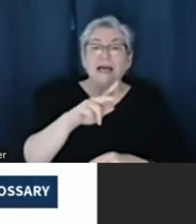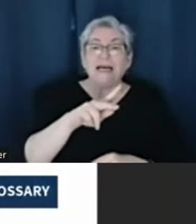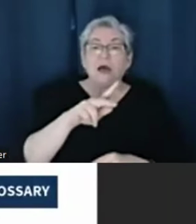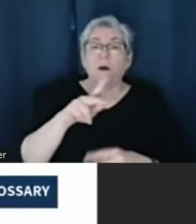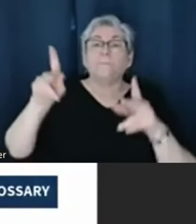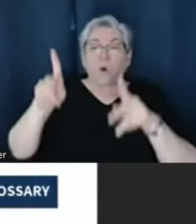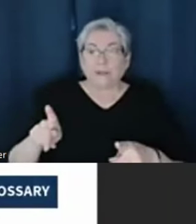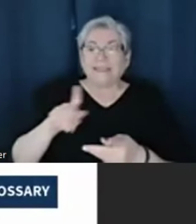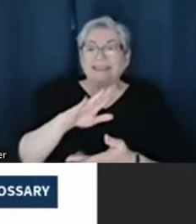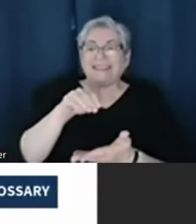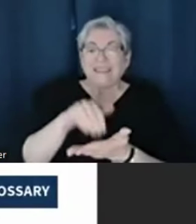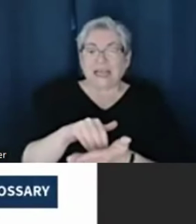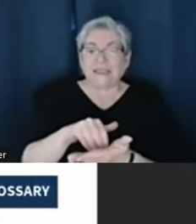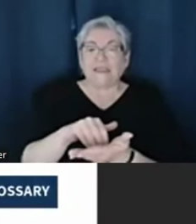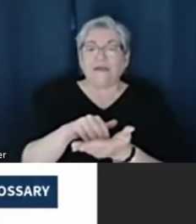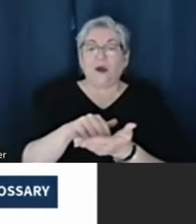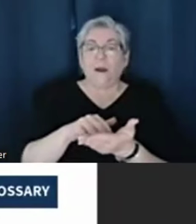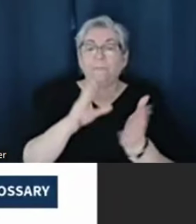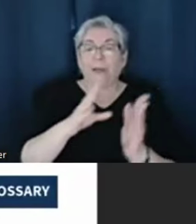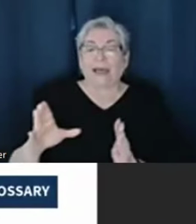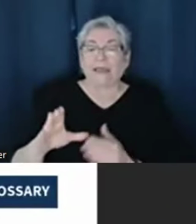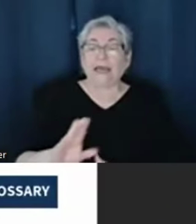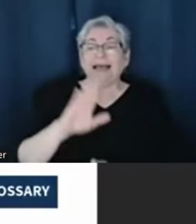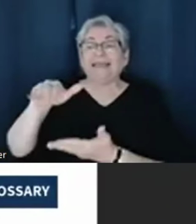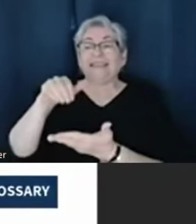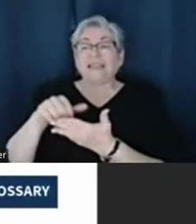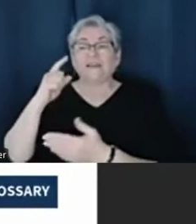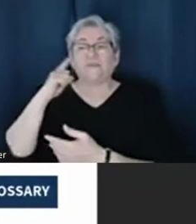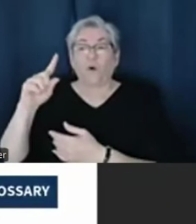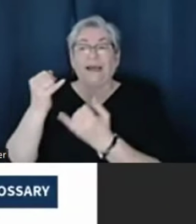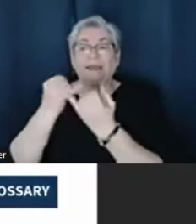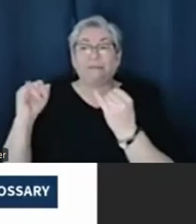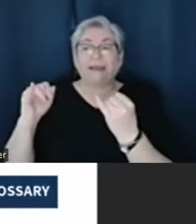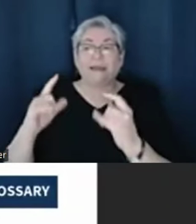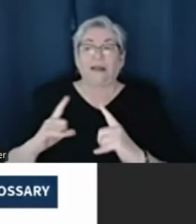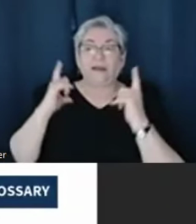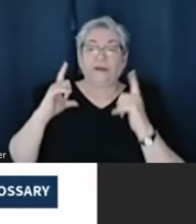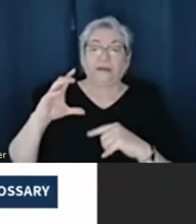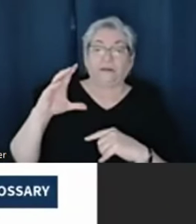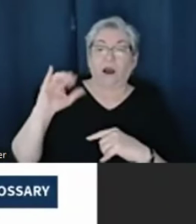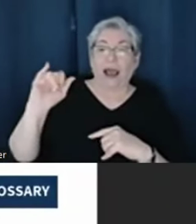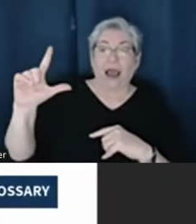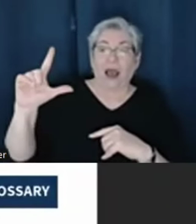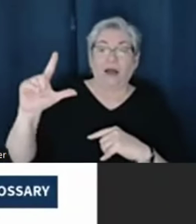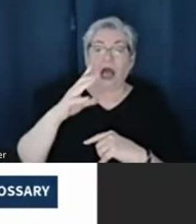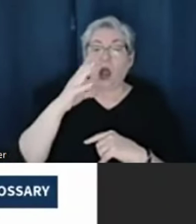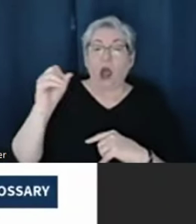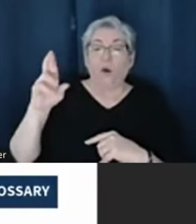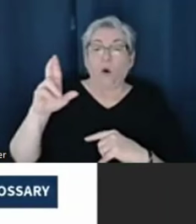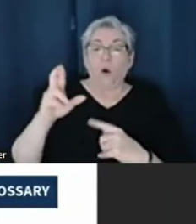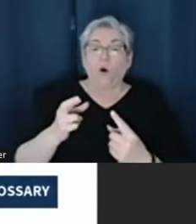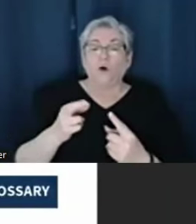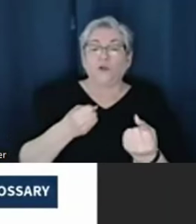centers for independent living, or supported decision-making. Nothing specific, because our